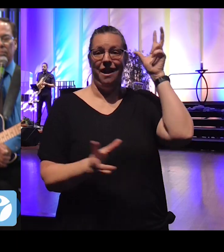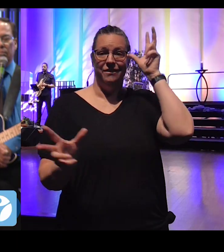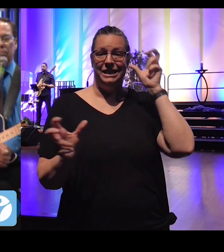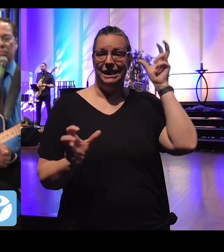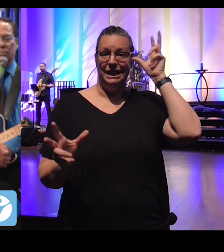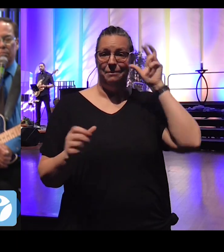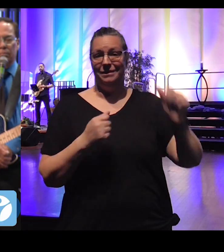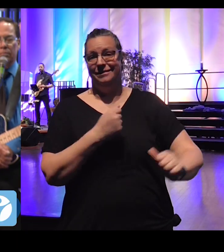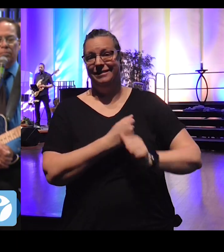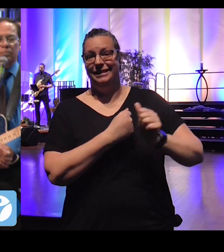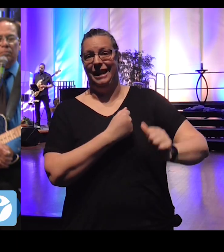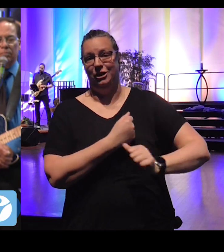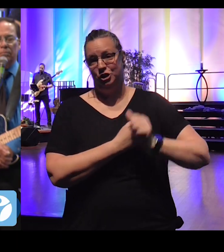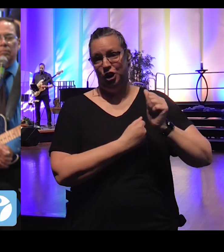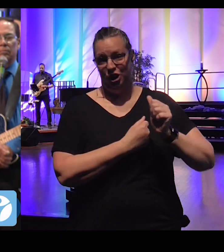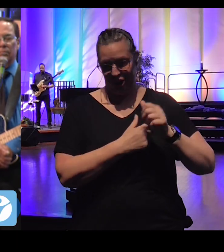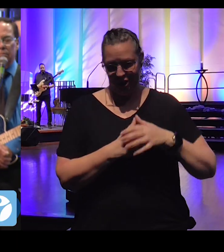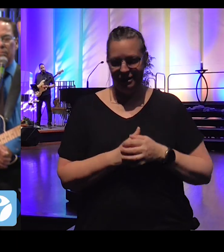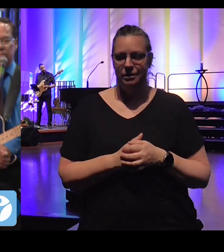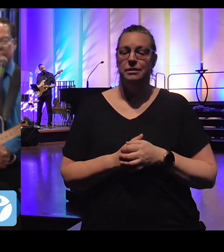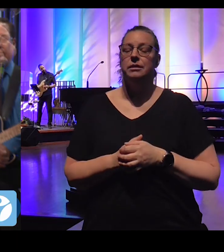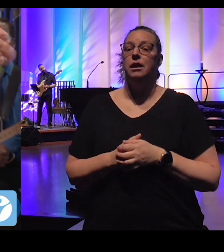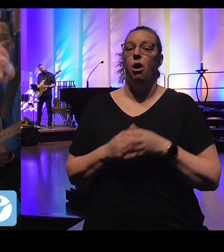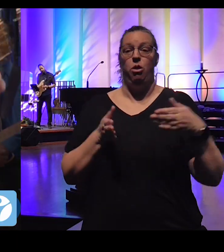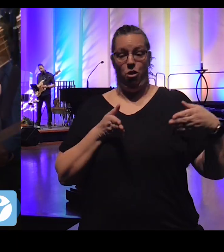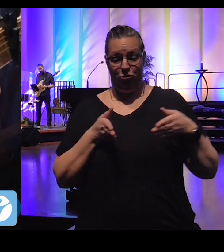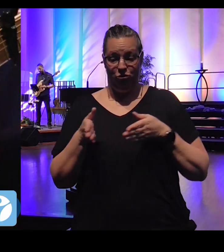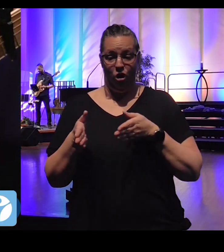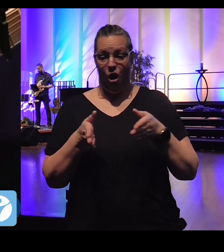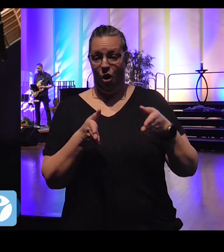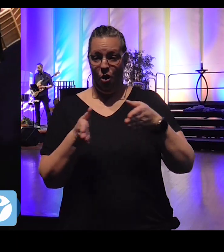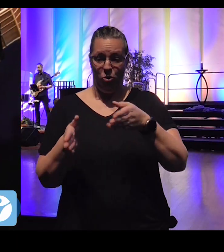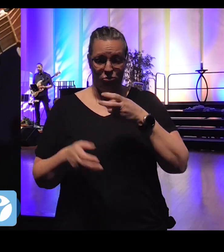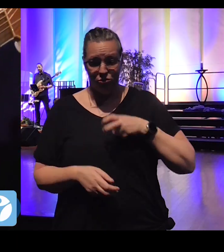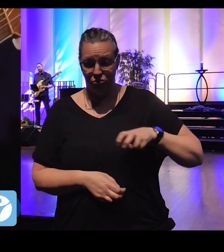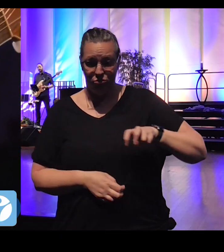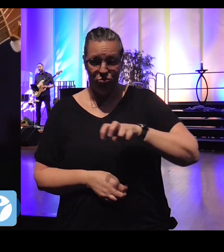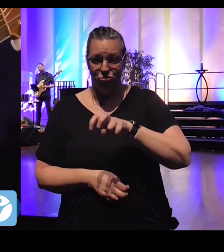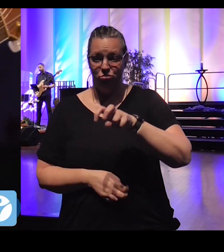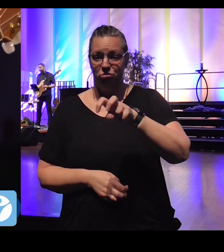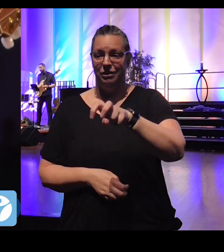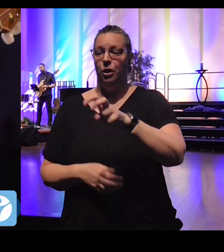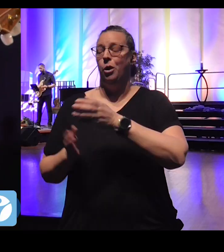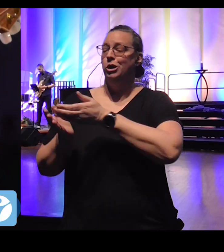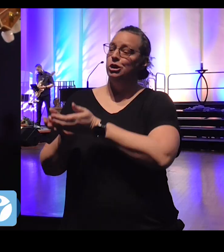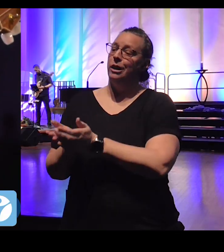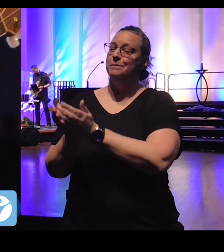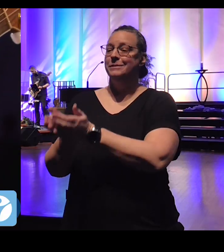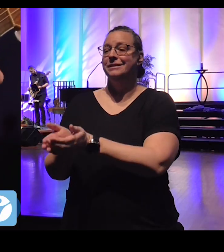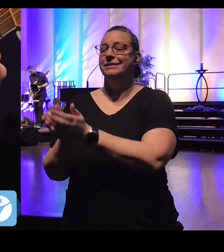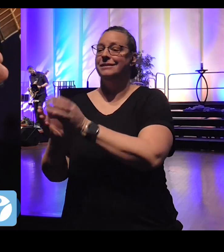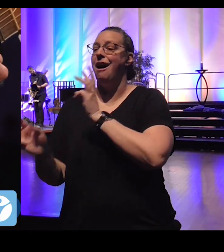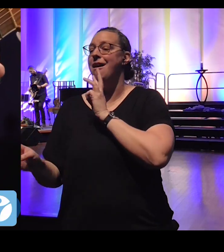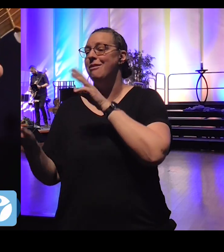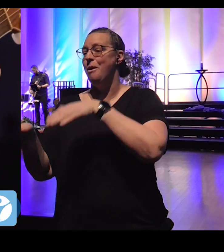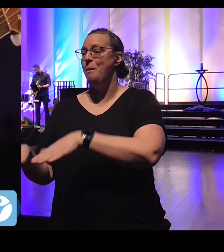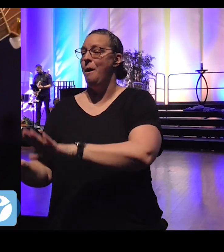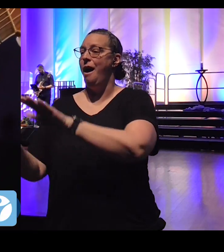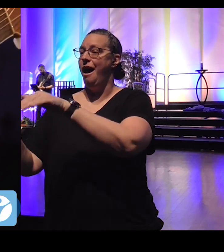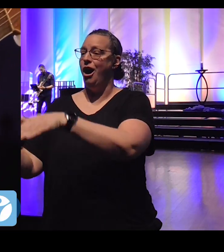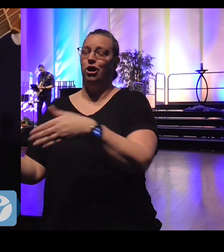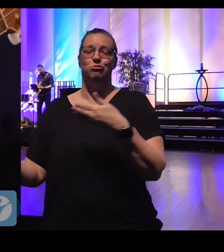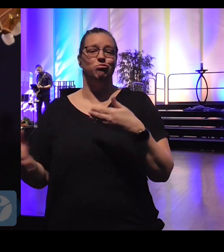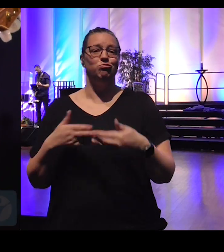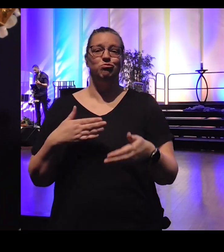dangers. All the roads that you've traveled, the ships that you've sailed in this circle, you're